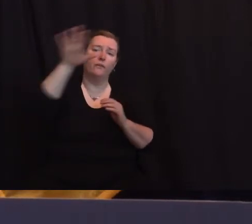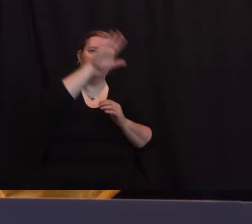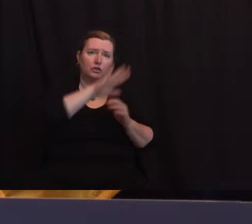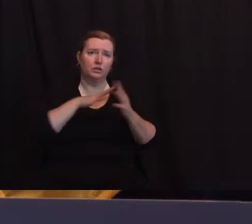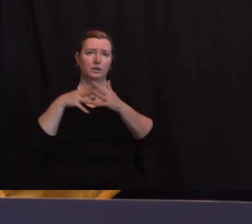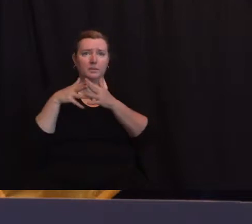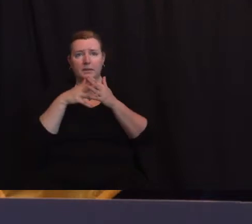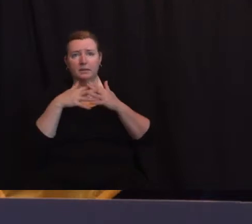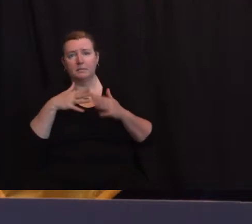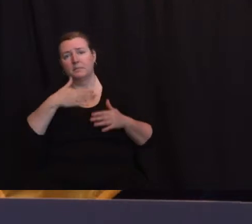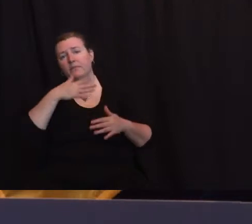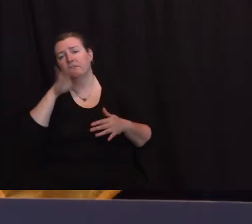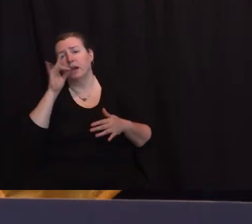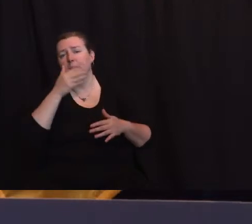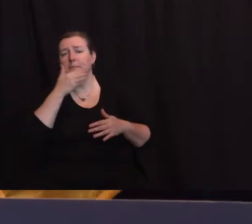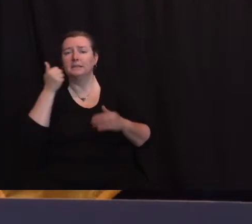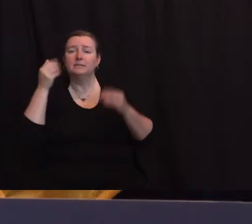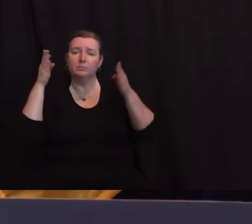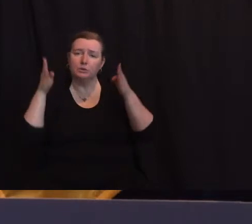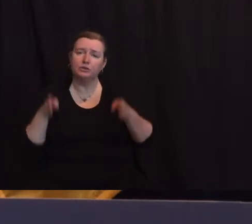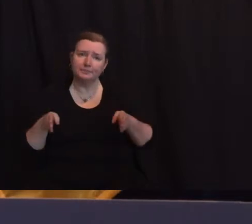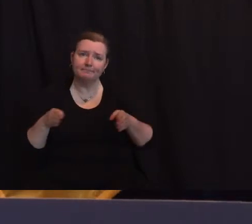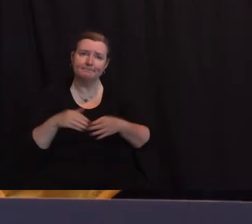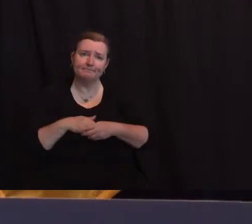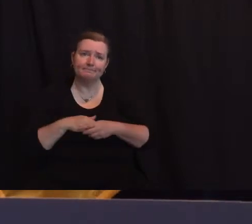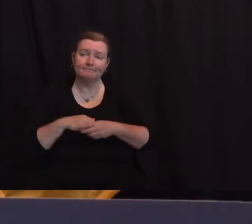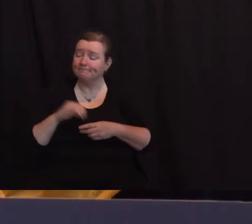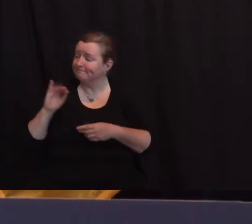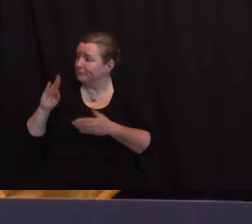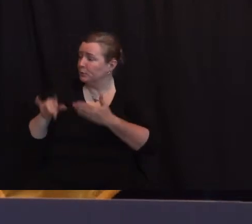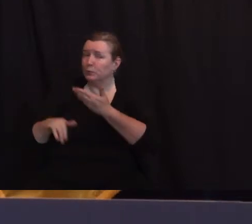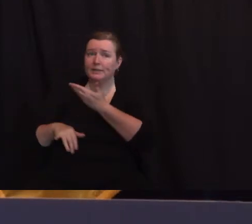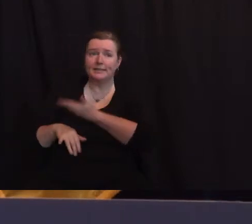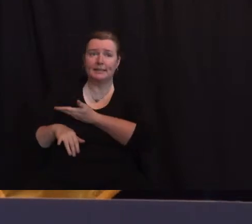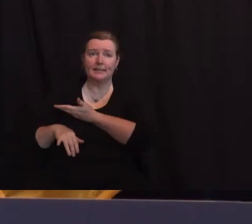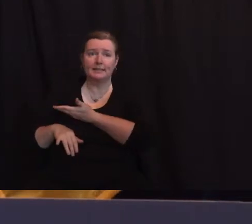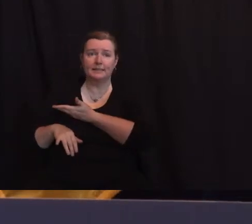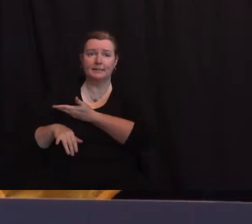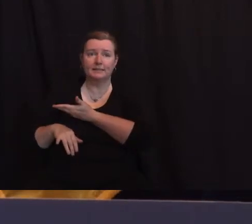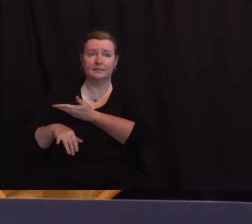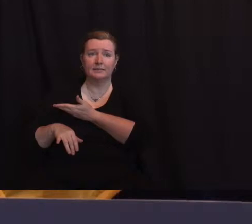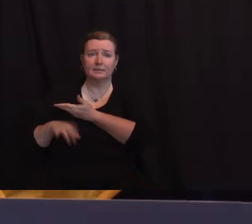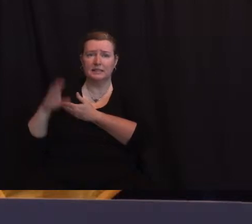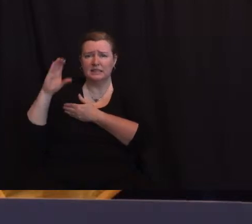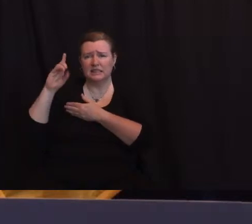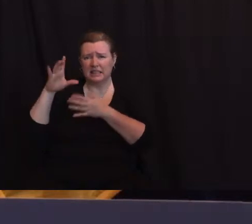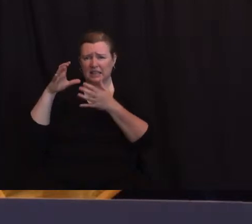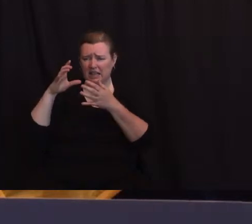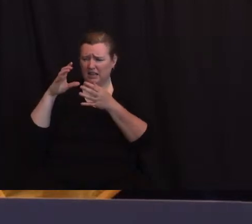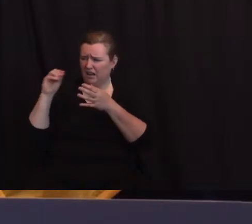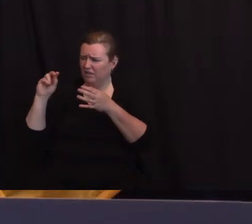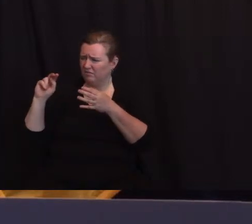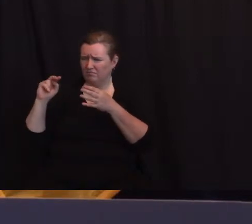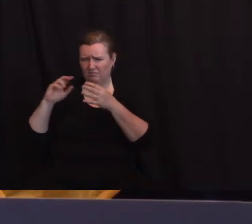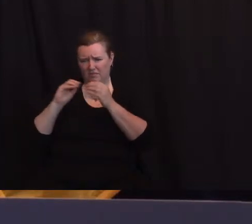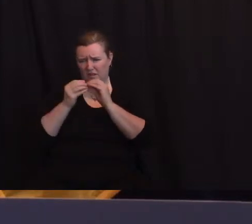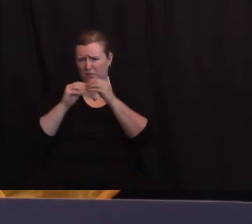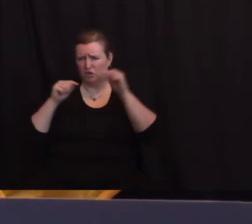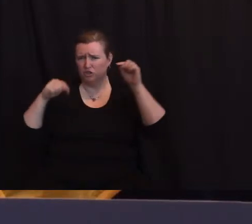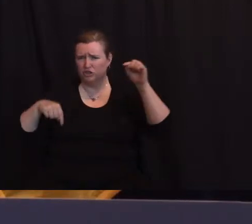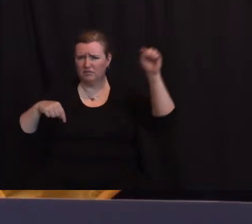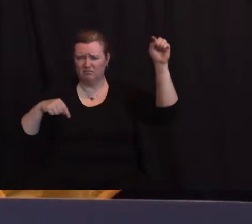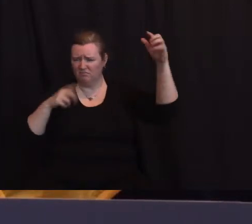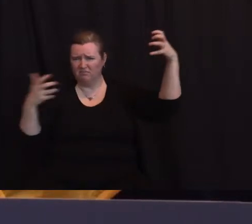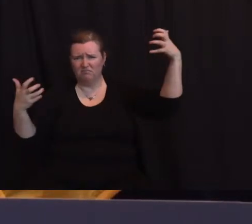person possible. Judy, anything on the CDC data other than we believe, not surprisingly, they have access to